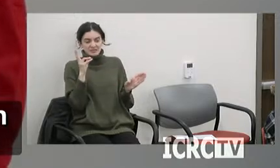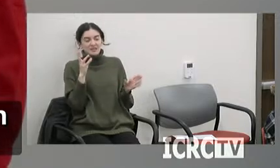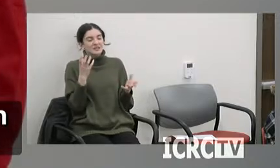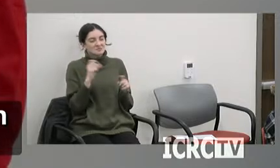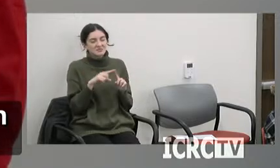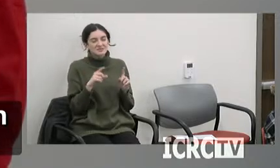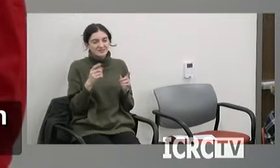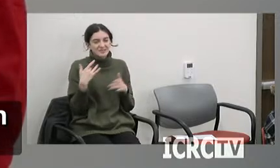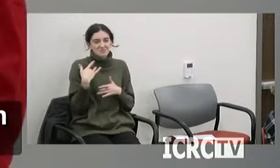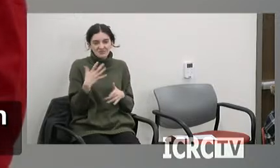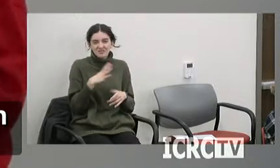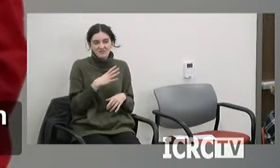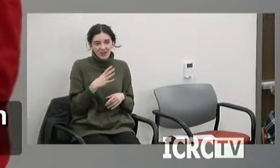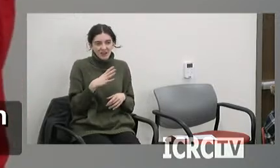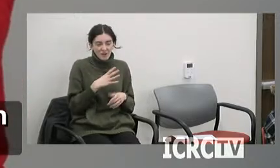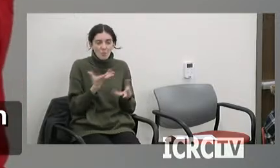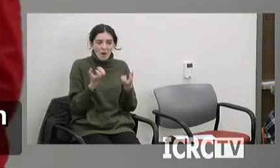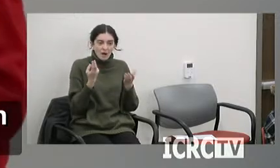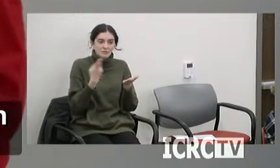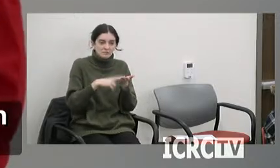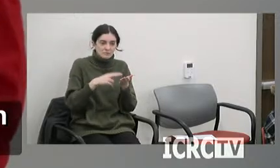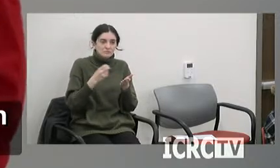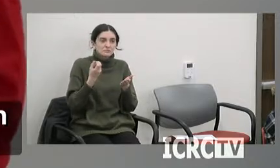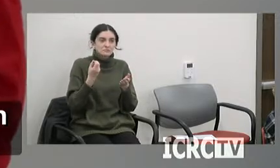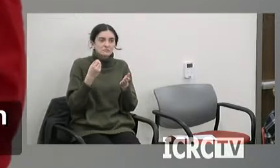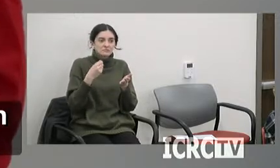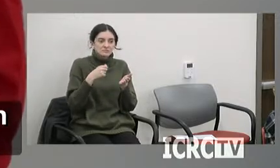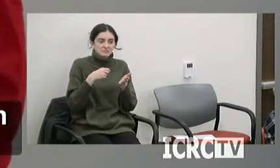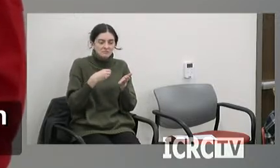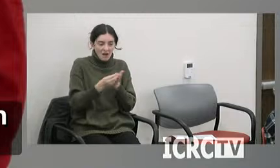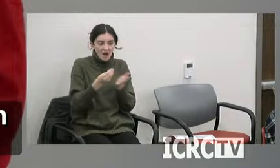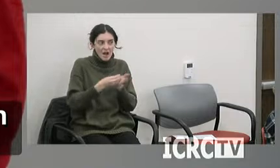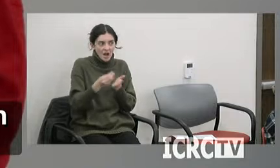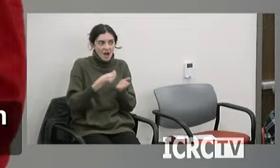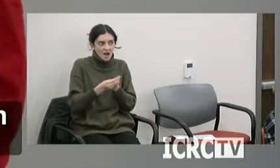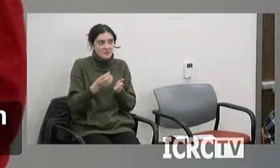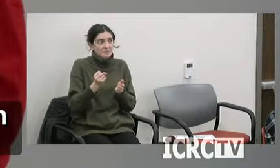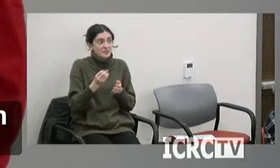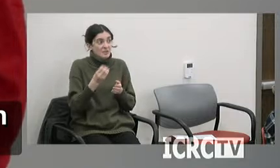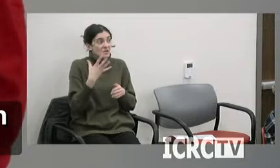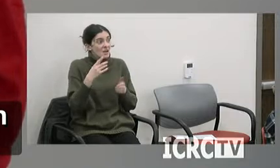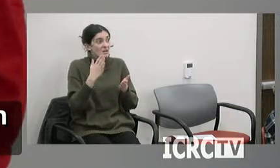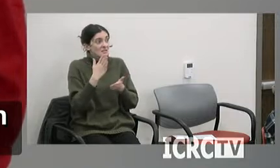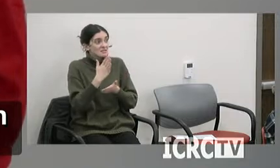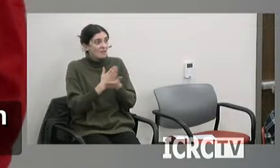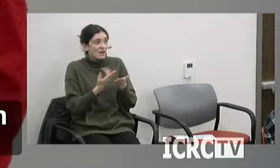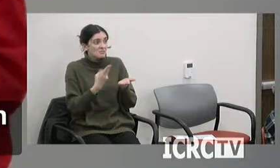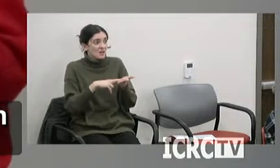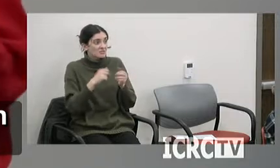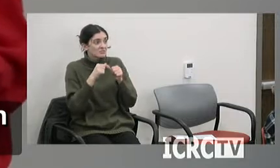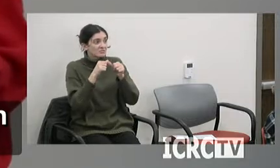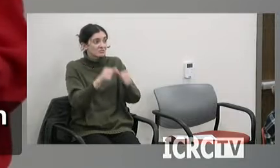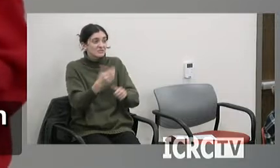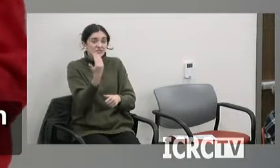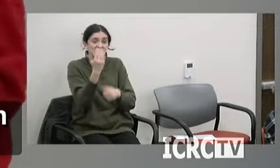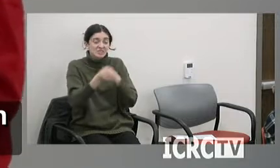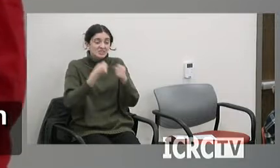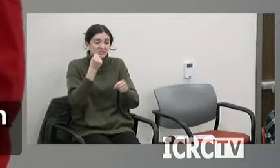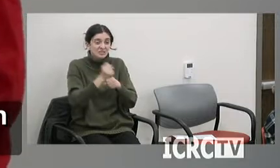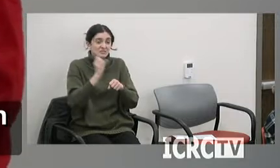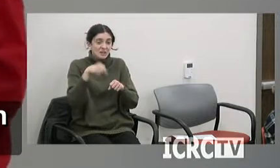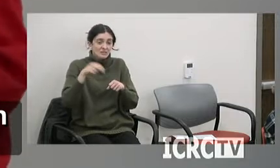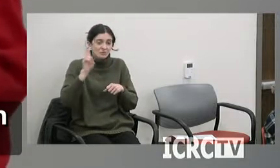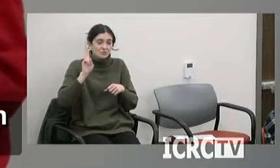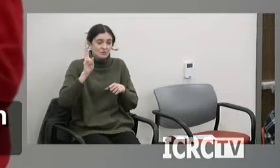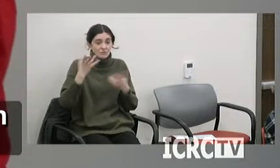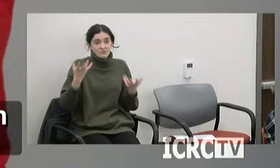aids that I can think of, which means it will have been at the junior high for 15 years at its conclusion. And if you look at our testing data,